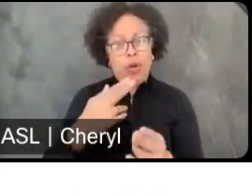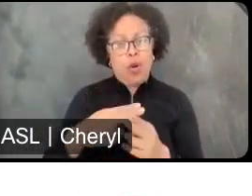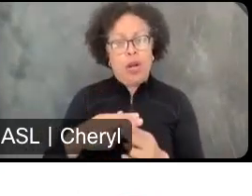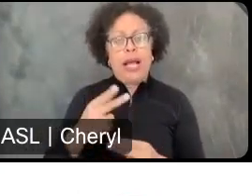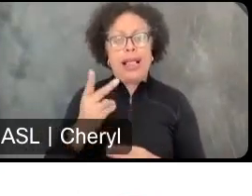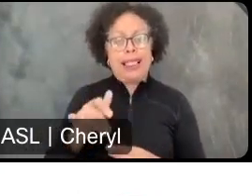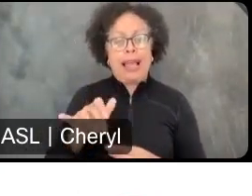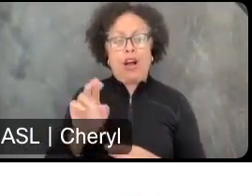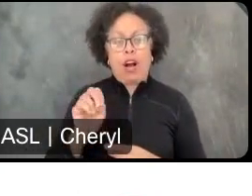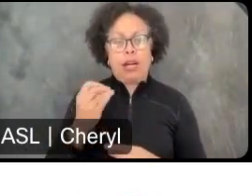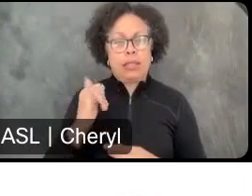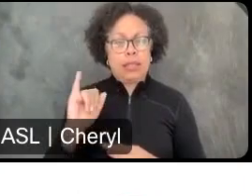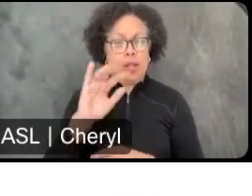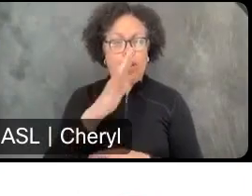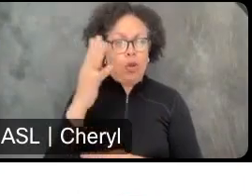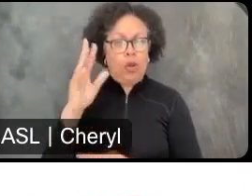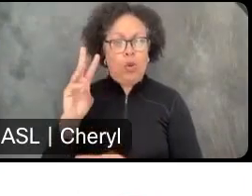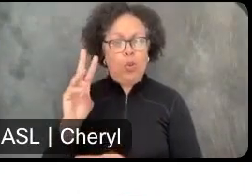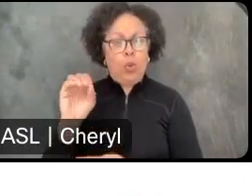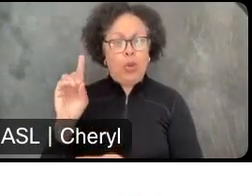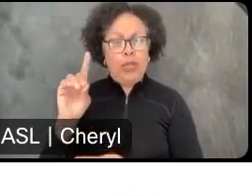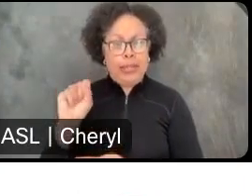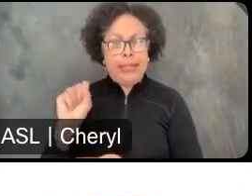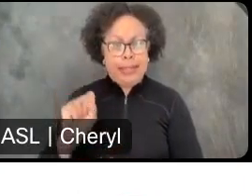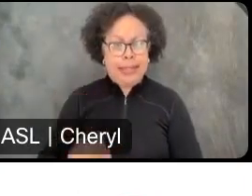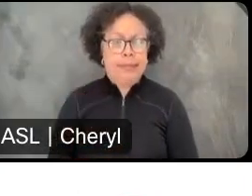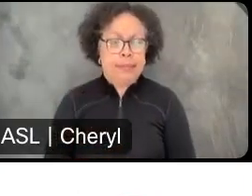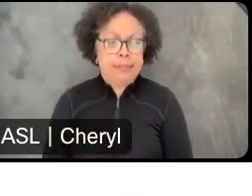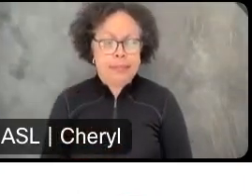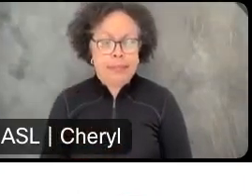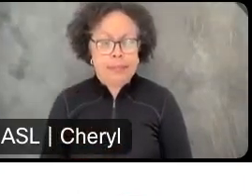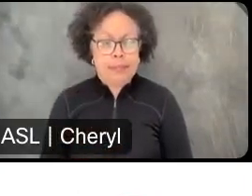Still Woods by Hila Ratzabi.